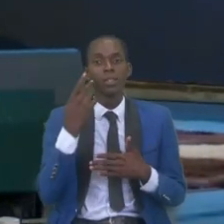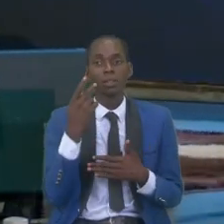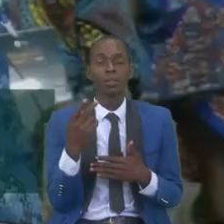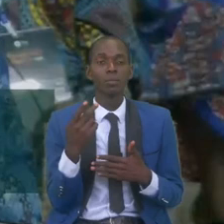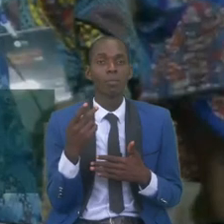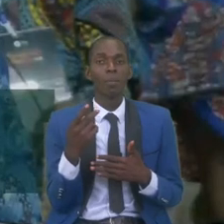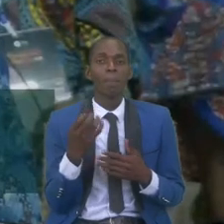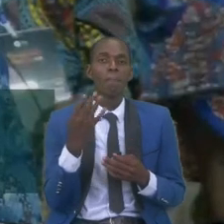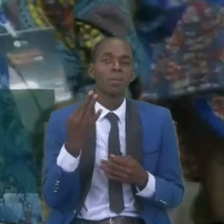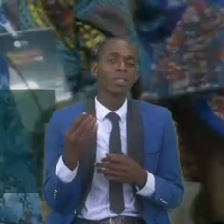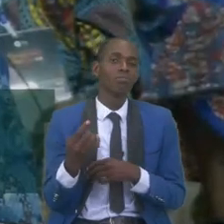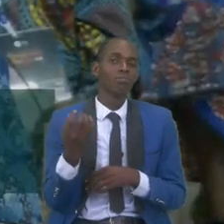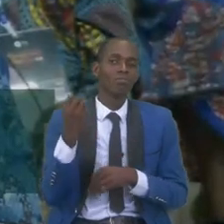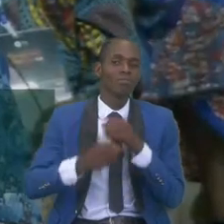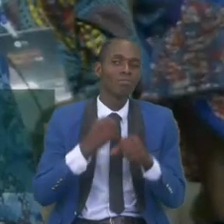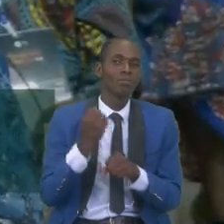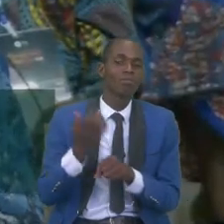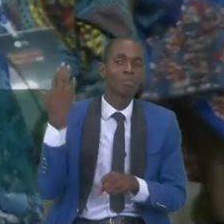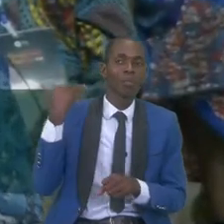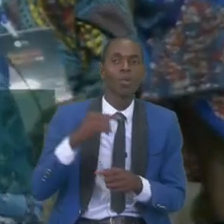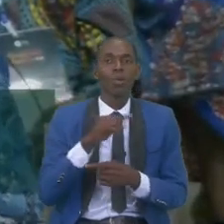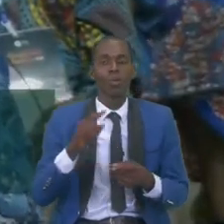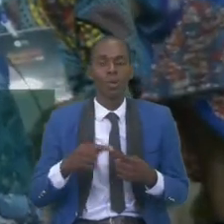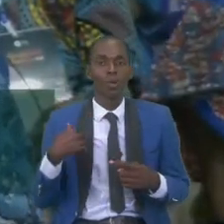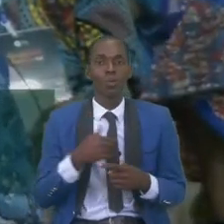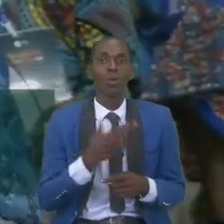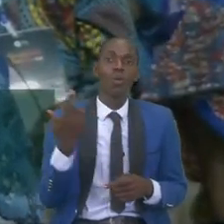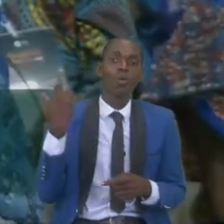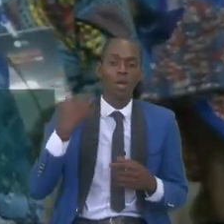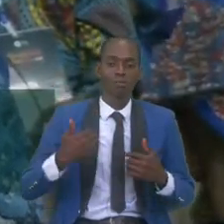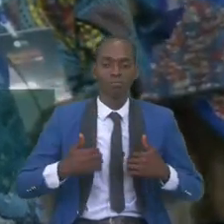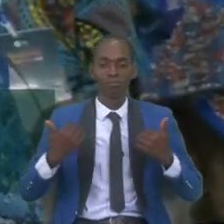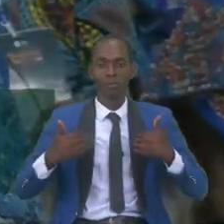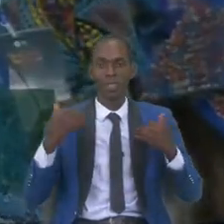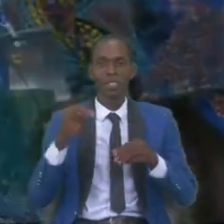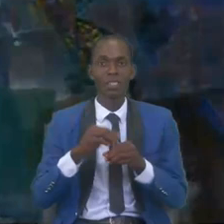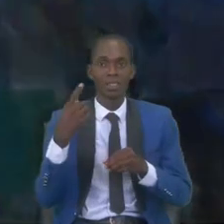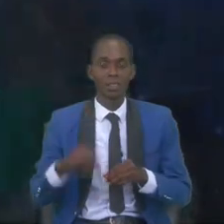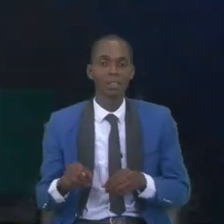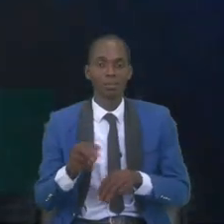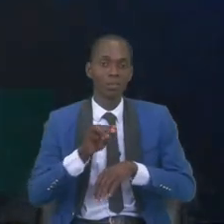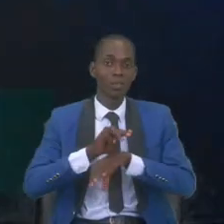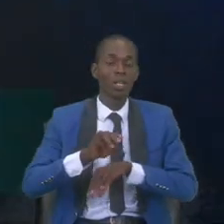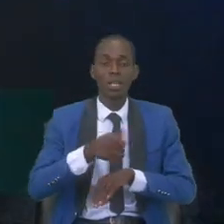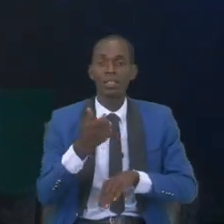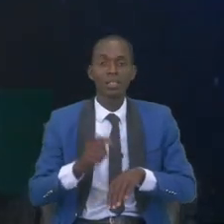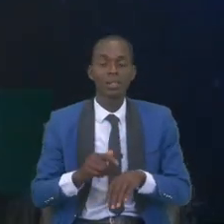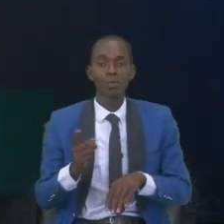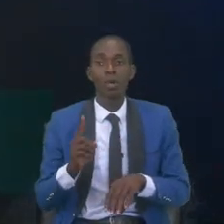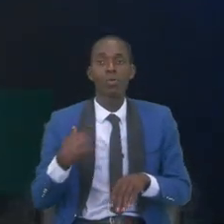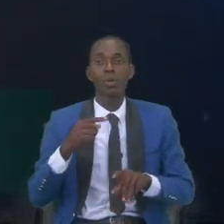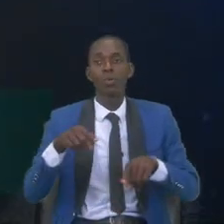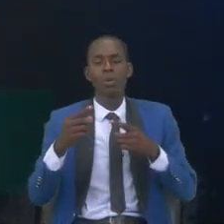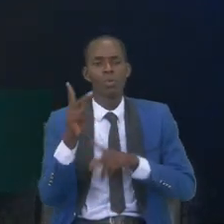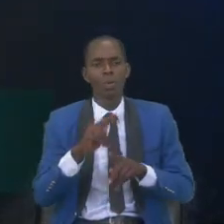many years ago when we were younger in ministry, that anywhere we went, people are praying their